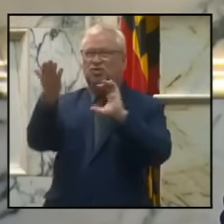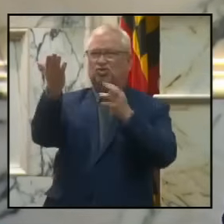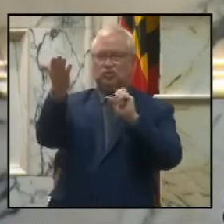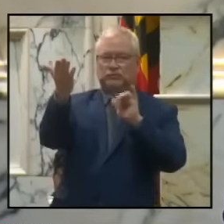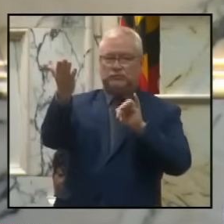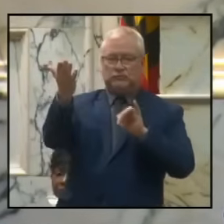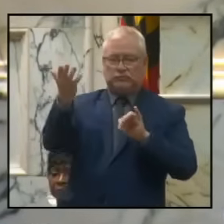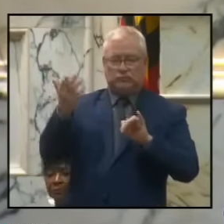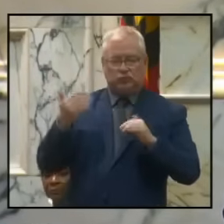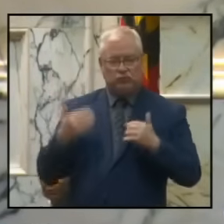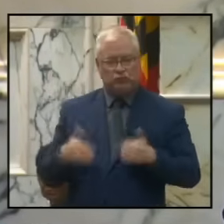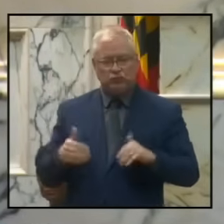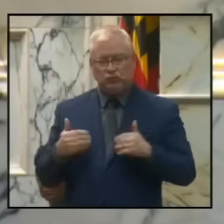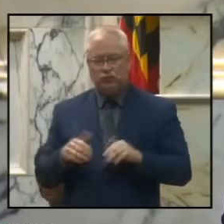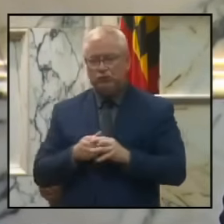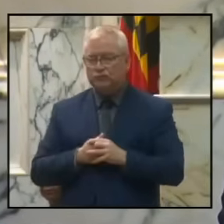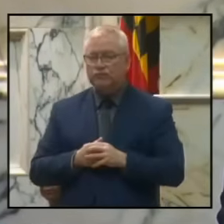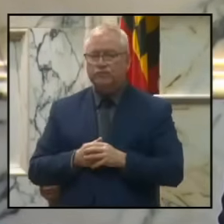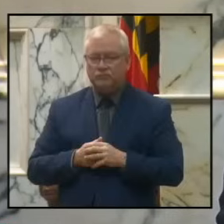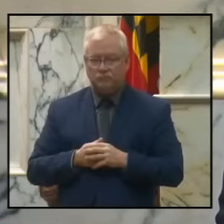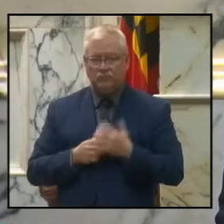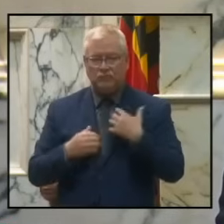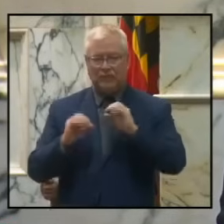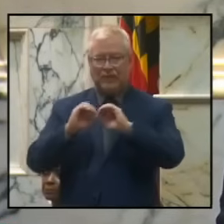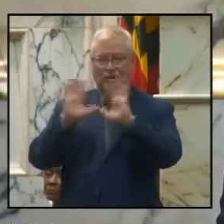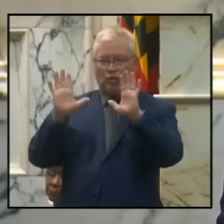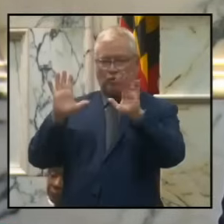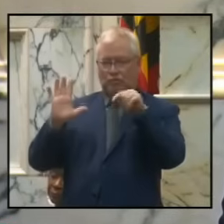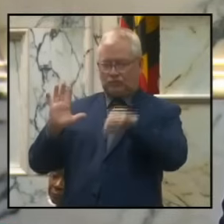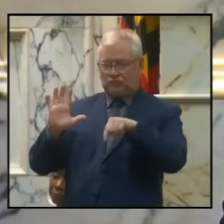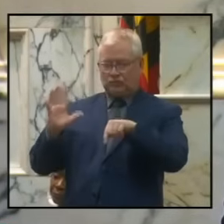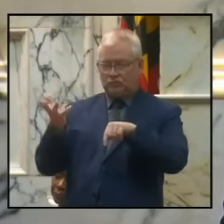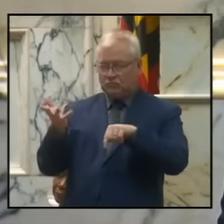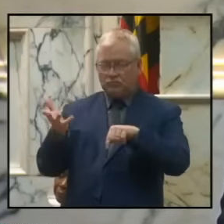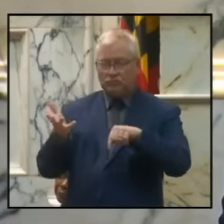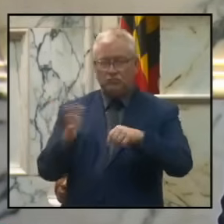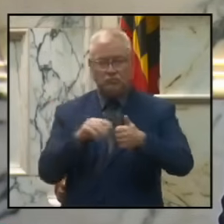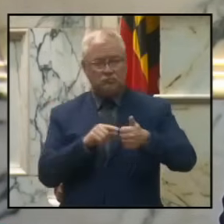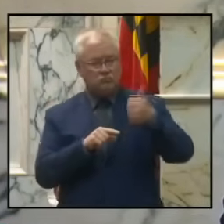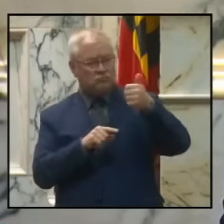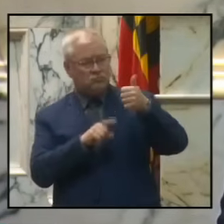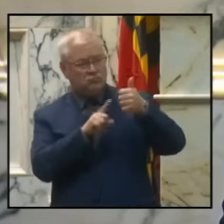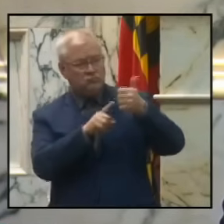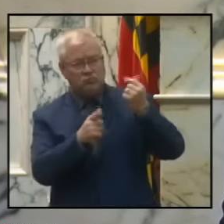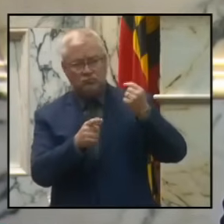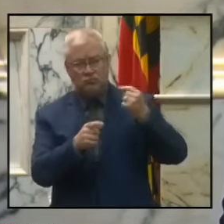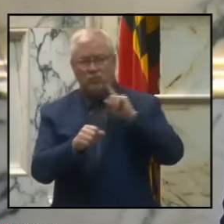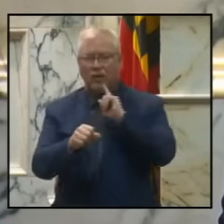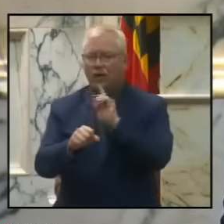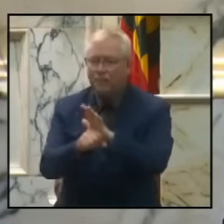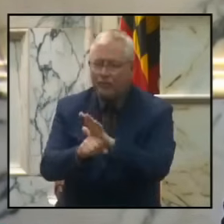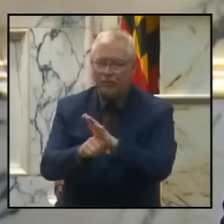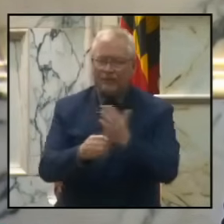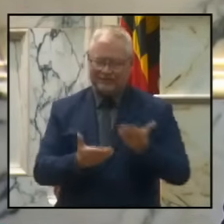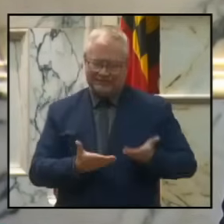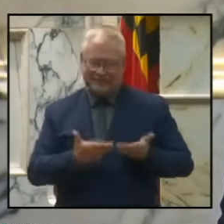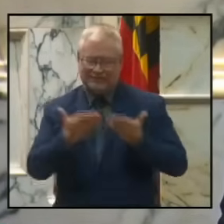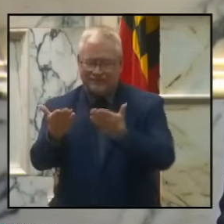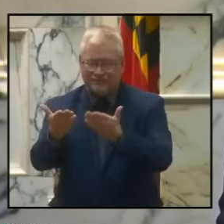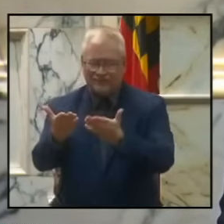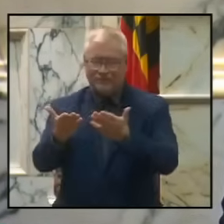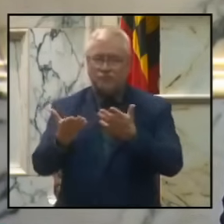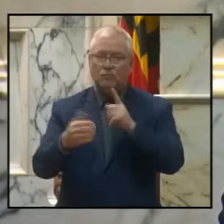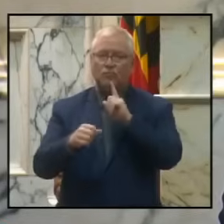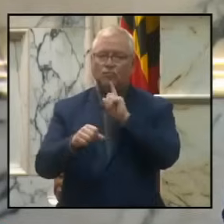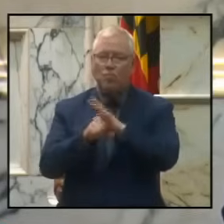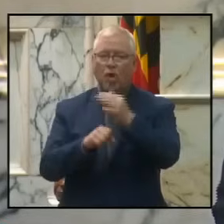be crystal clear about this too. This administration remains committed to delivering on the promise of the blueprint for